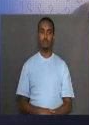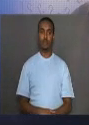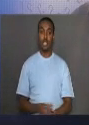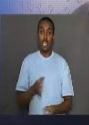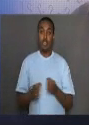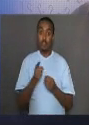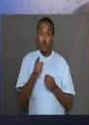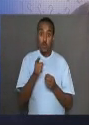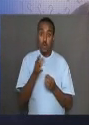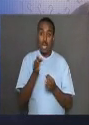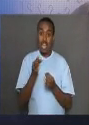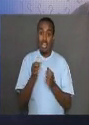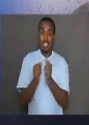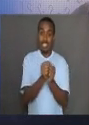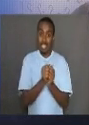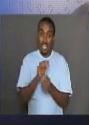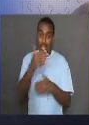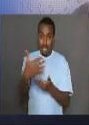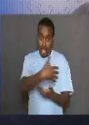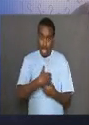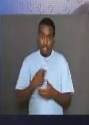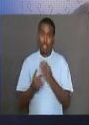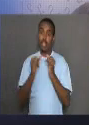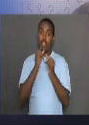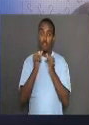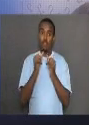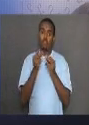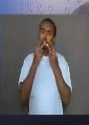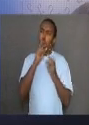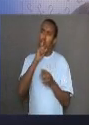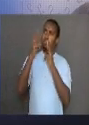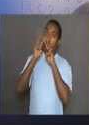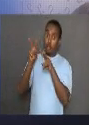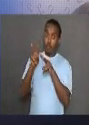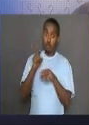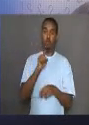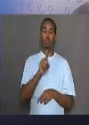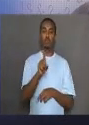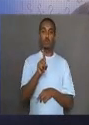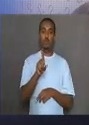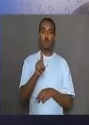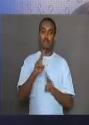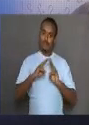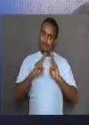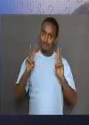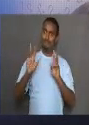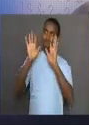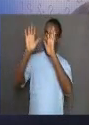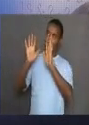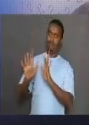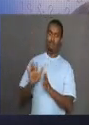If you were able to gather any of this information simply by looking, you were very